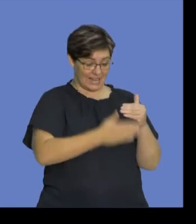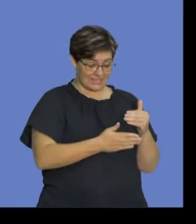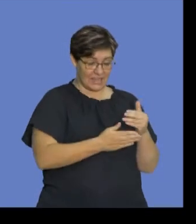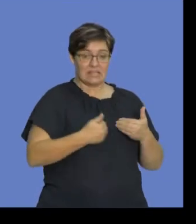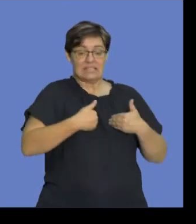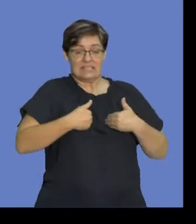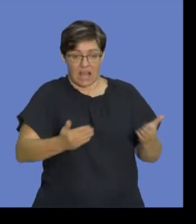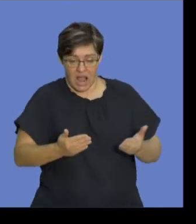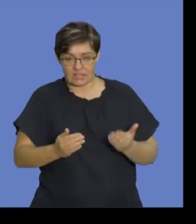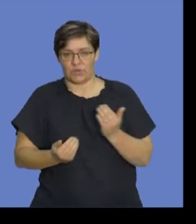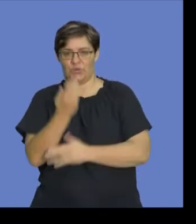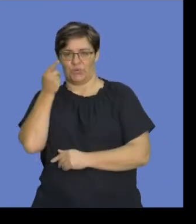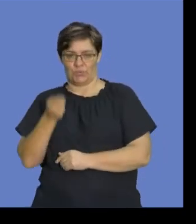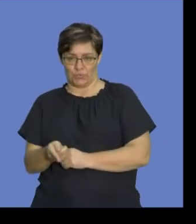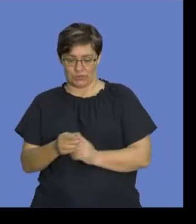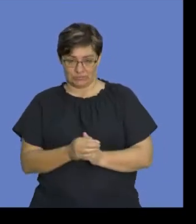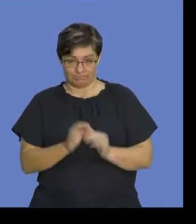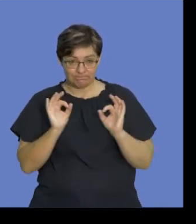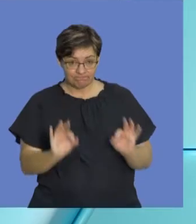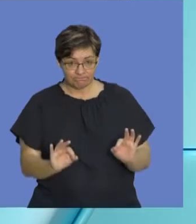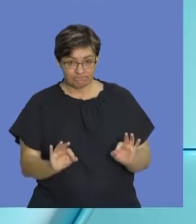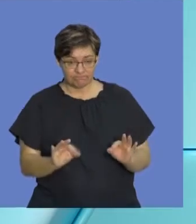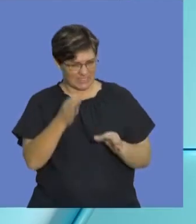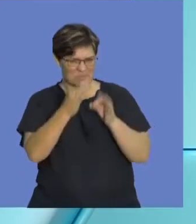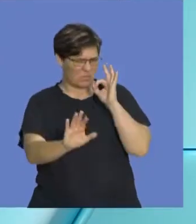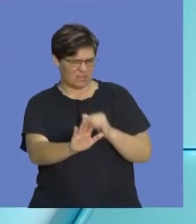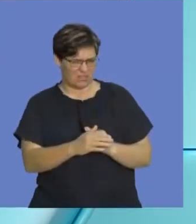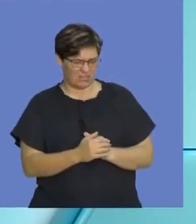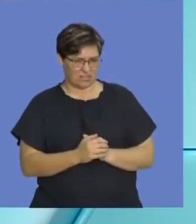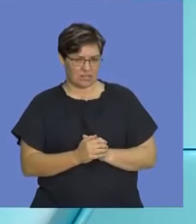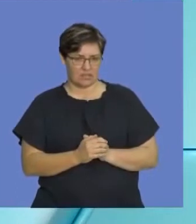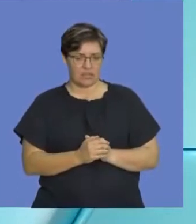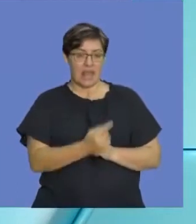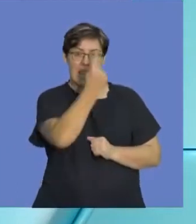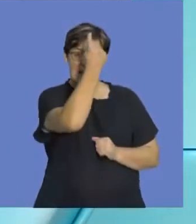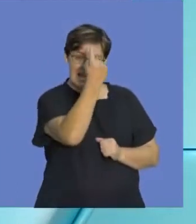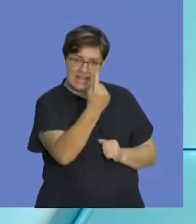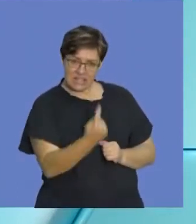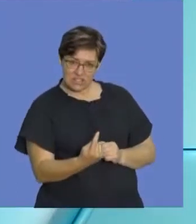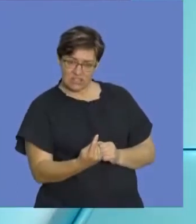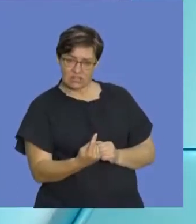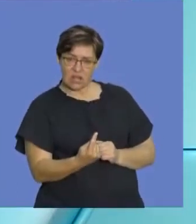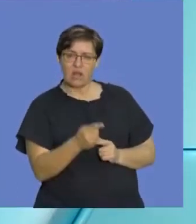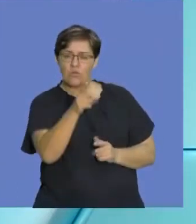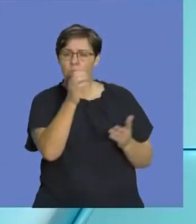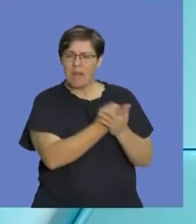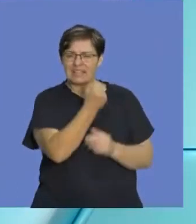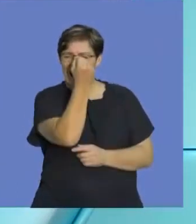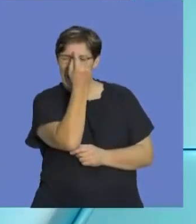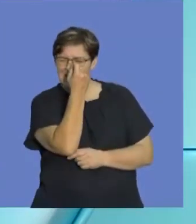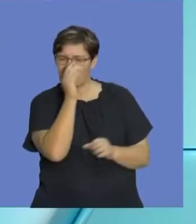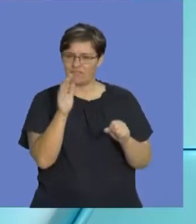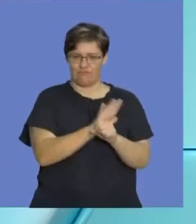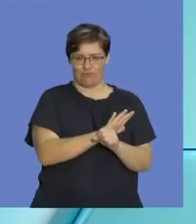beginning of the current year. Got it? Simple. And now we're taking each item and we want you to understand each